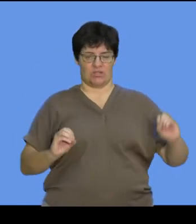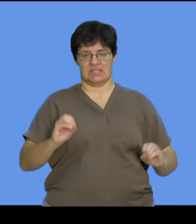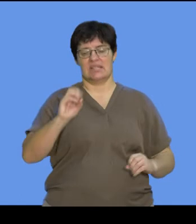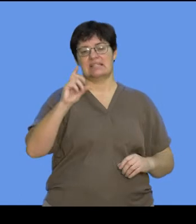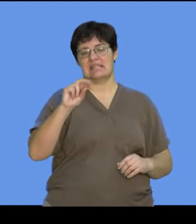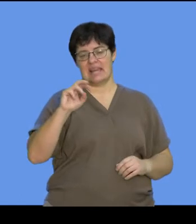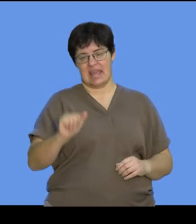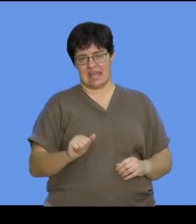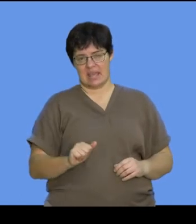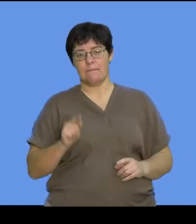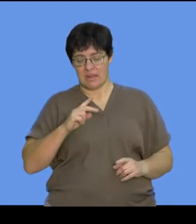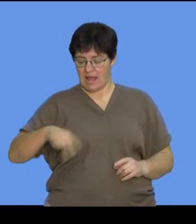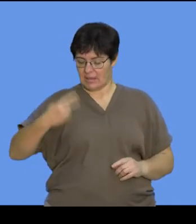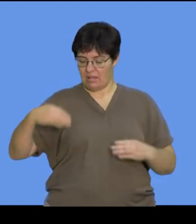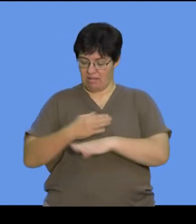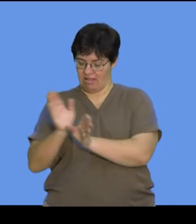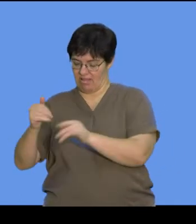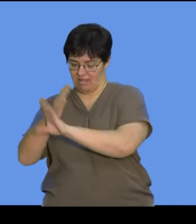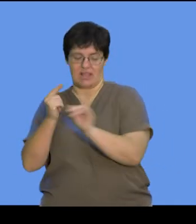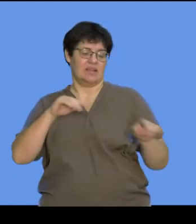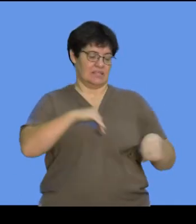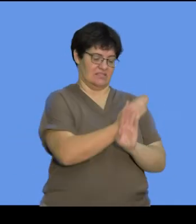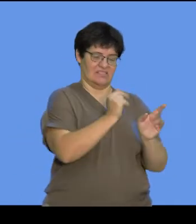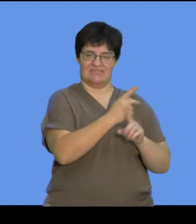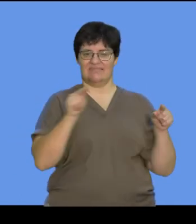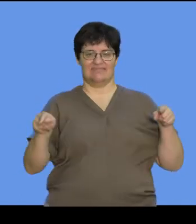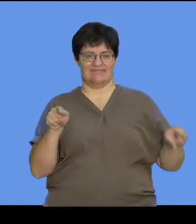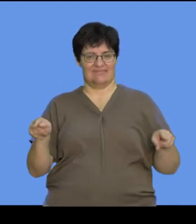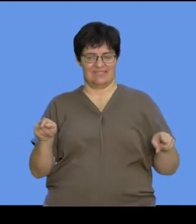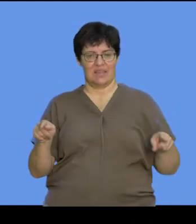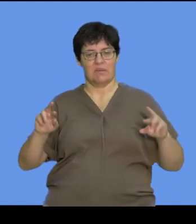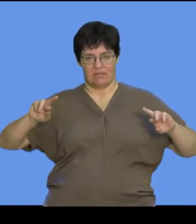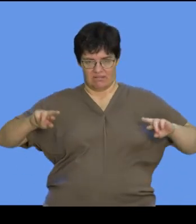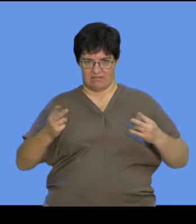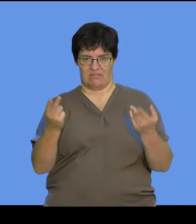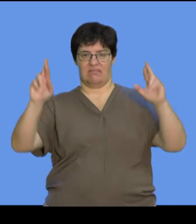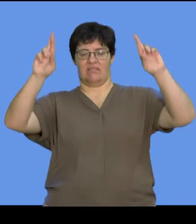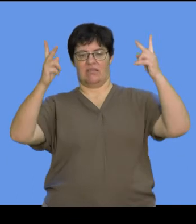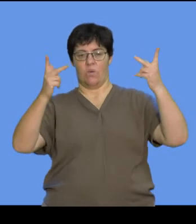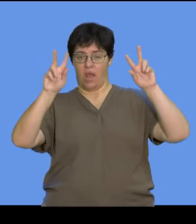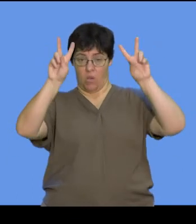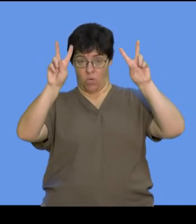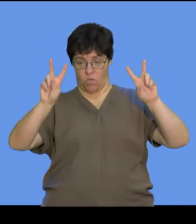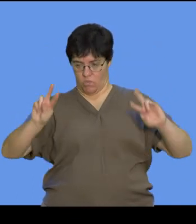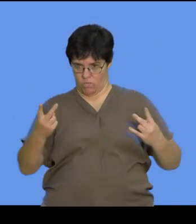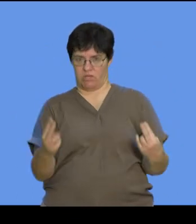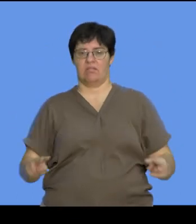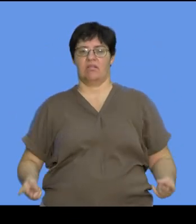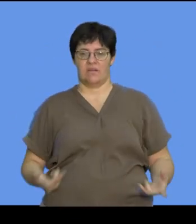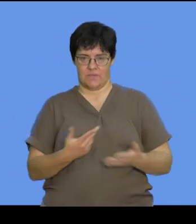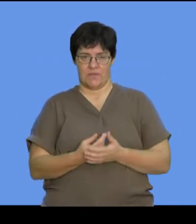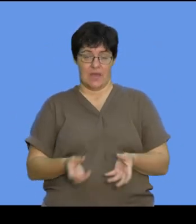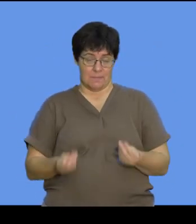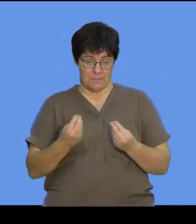of DNA, both of which are double-stranded. Each one will eventually twist to form a